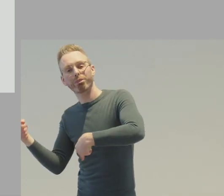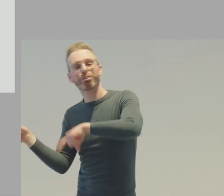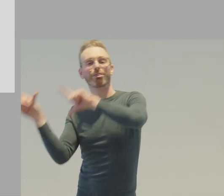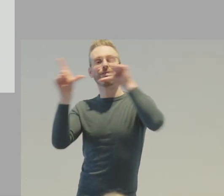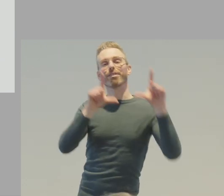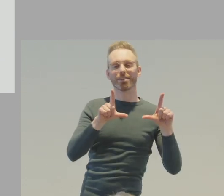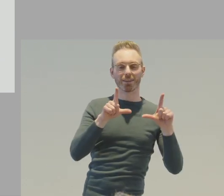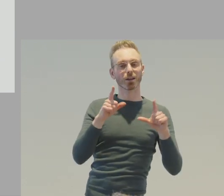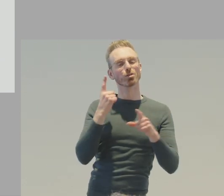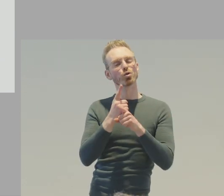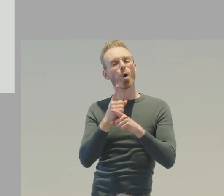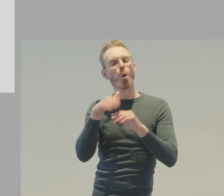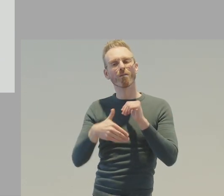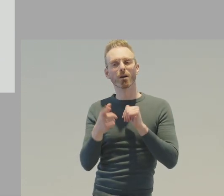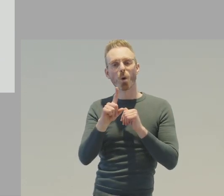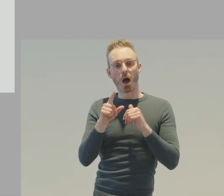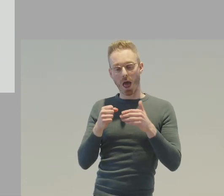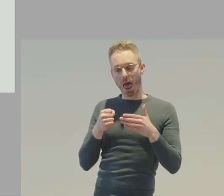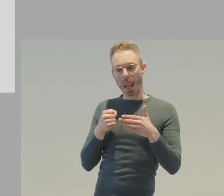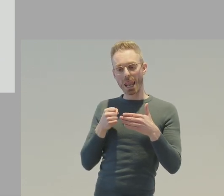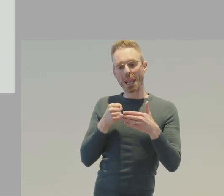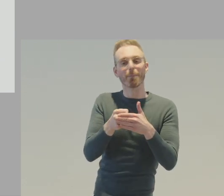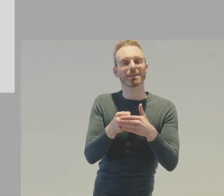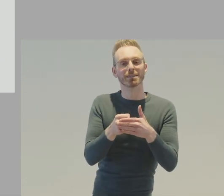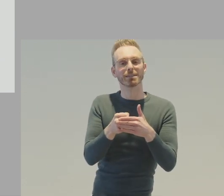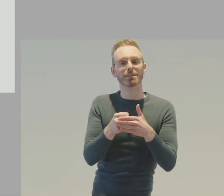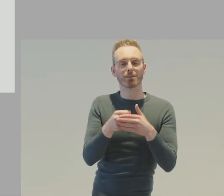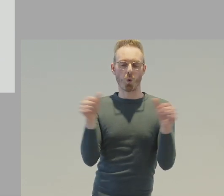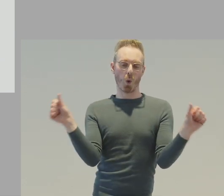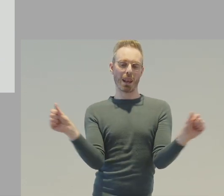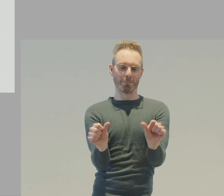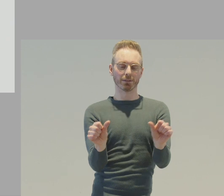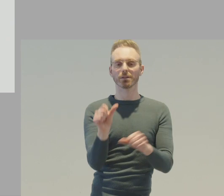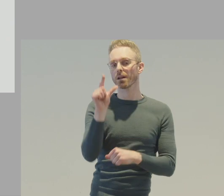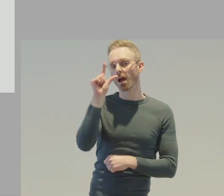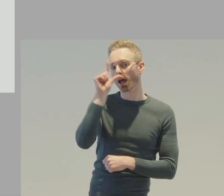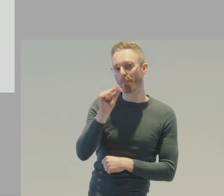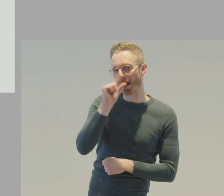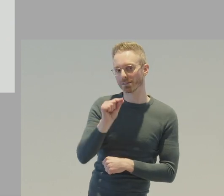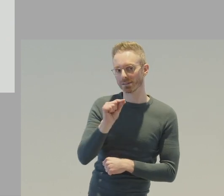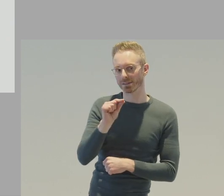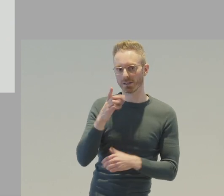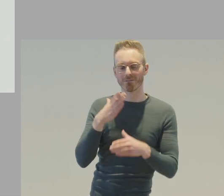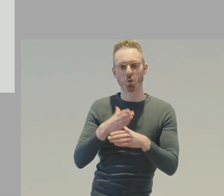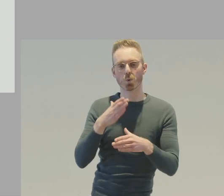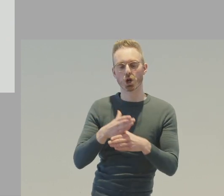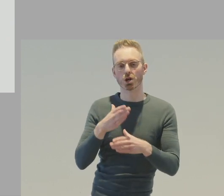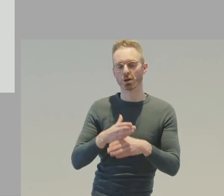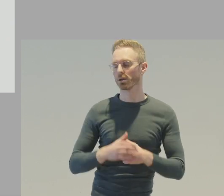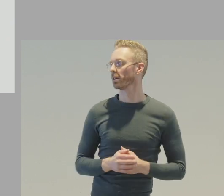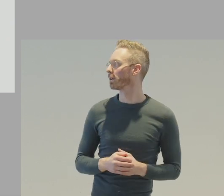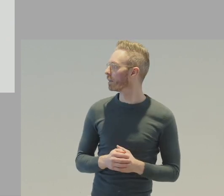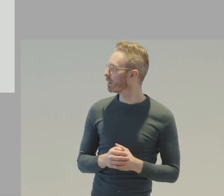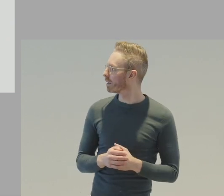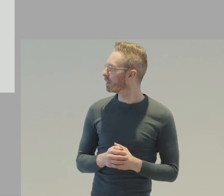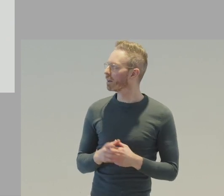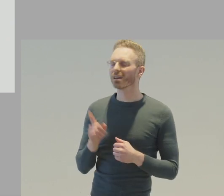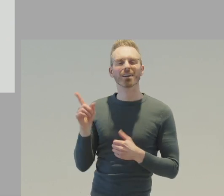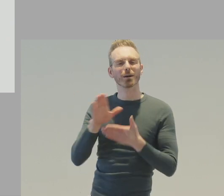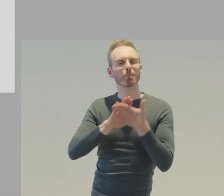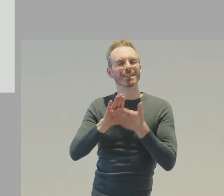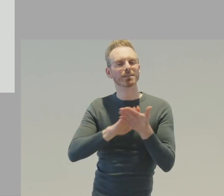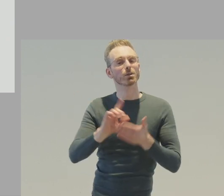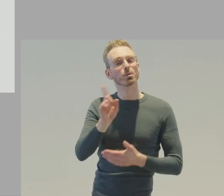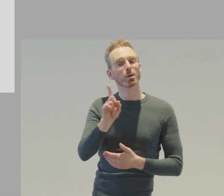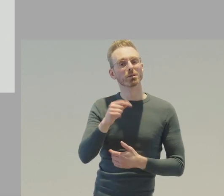So this is a term that means, as I mentioned before, you can only